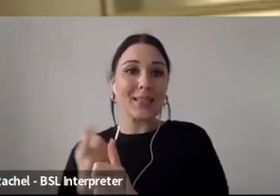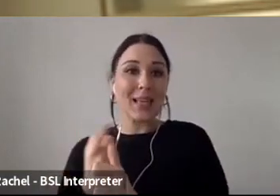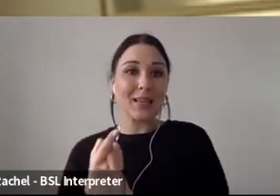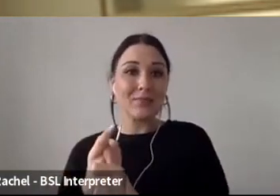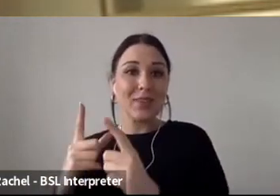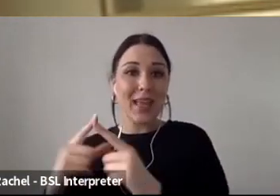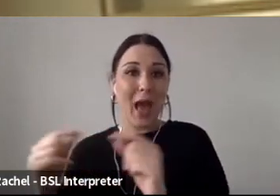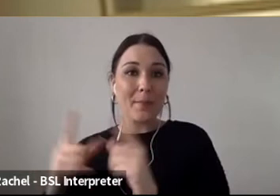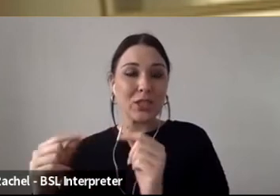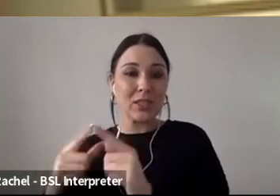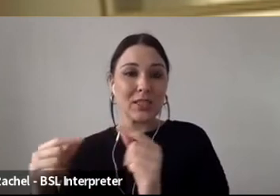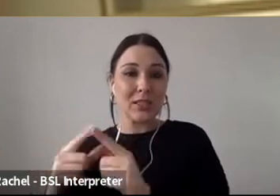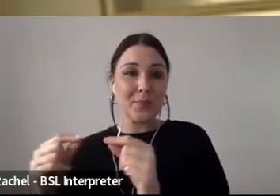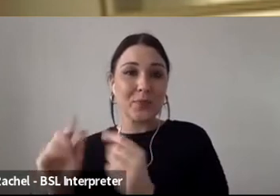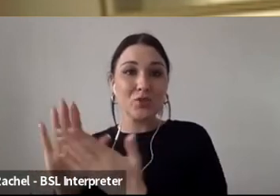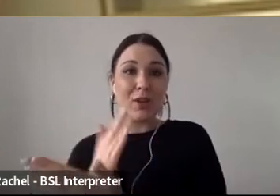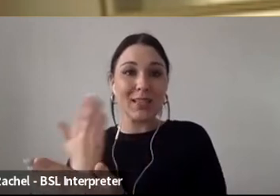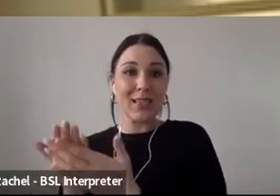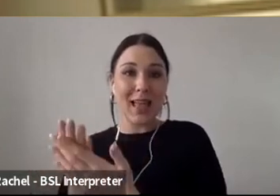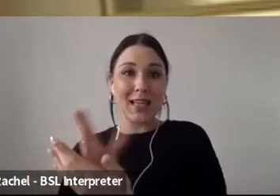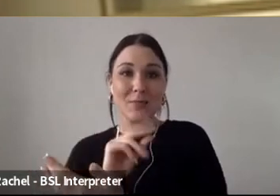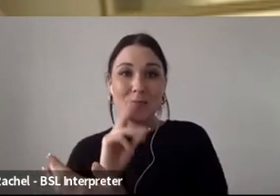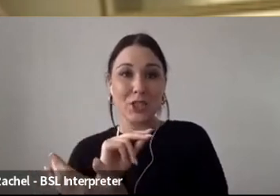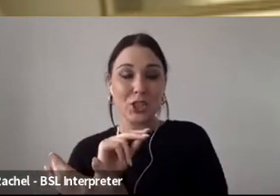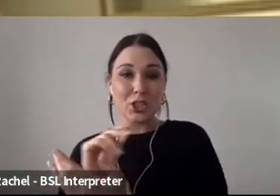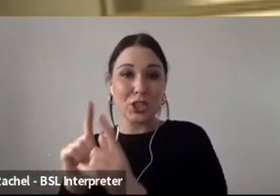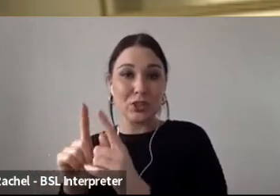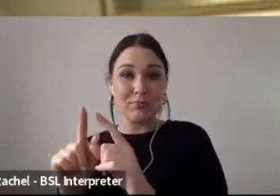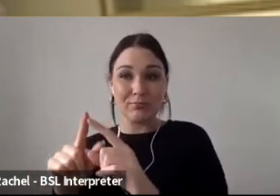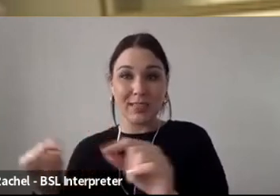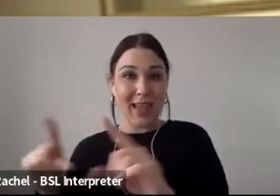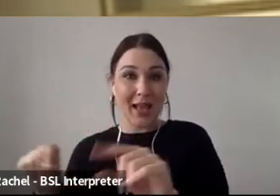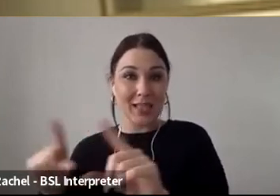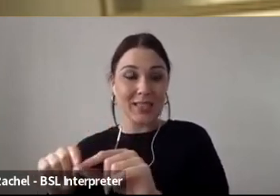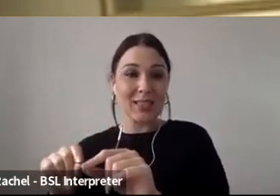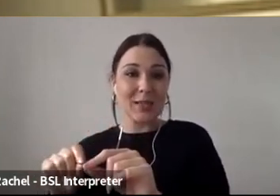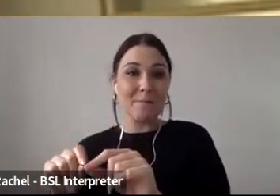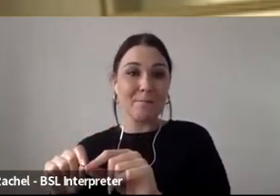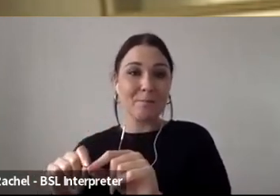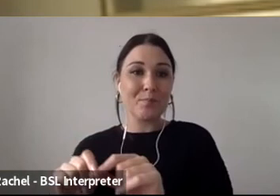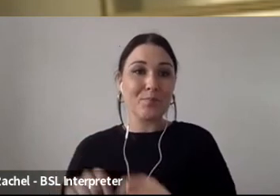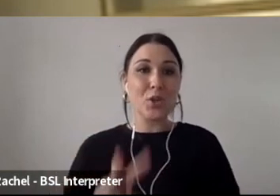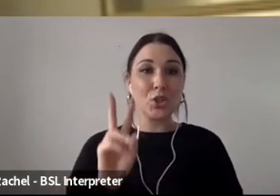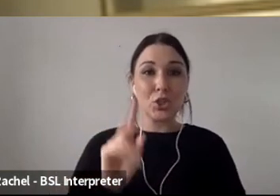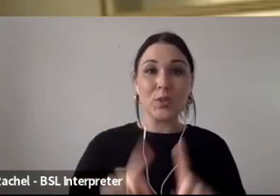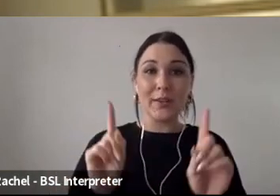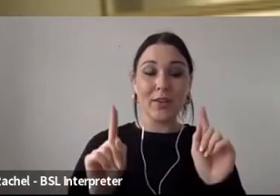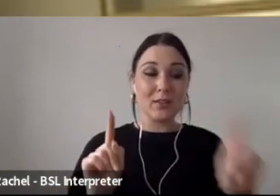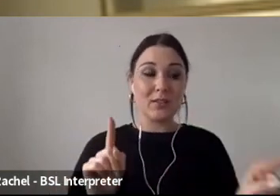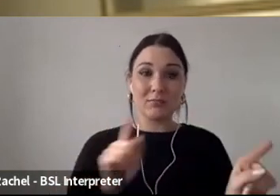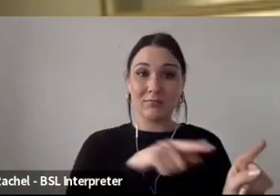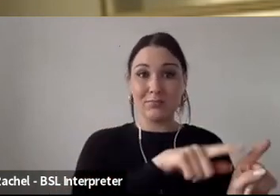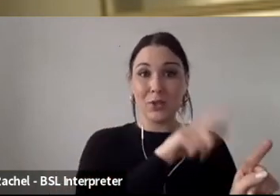which is translates speech to text. So the two different needs. The one is human is much more